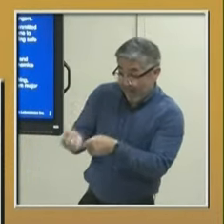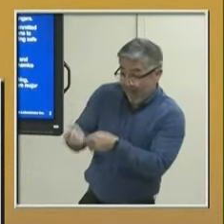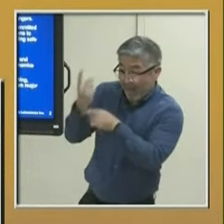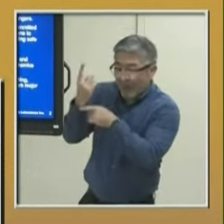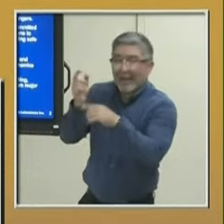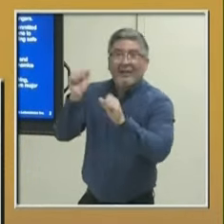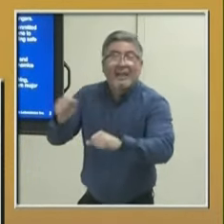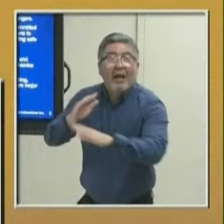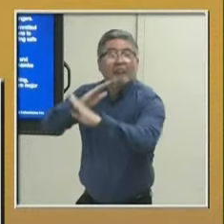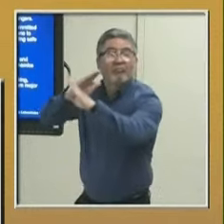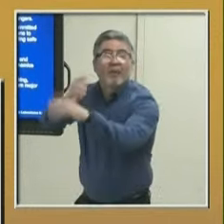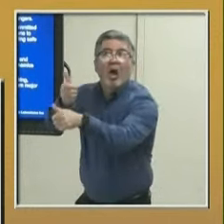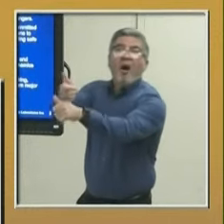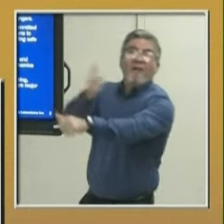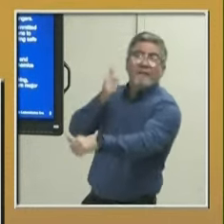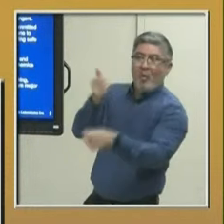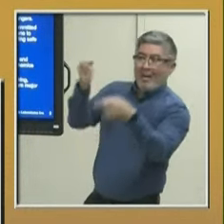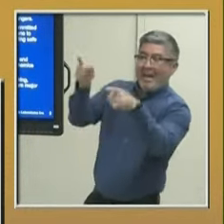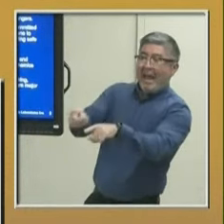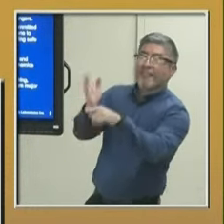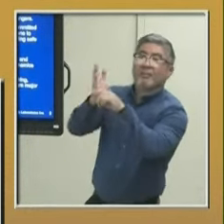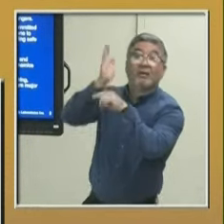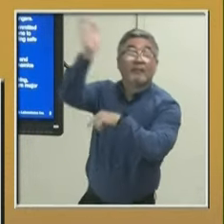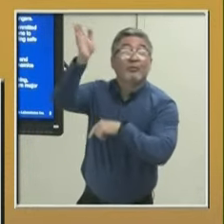this one from happening in the future.